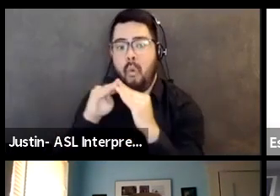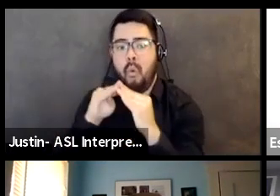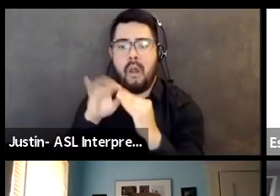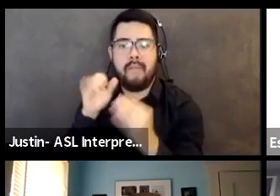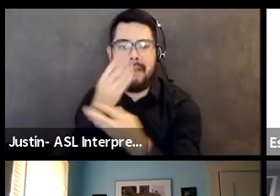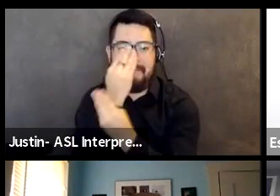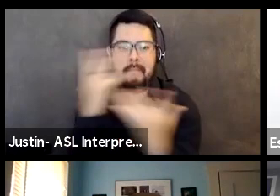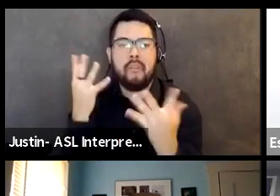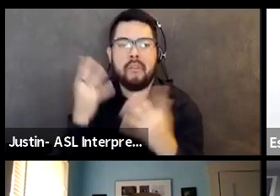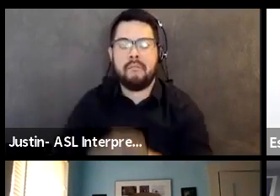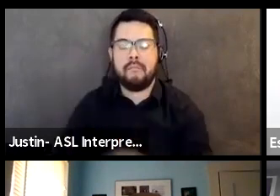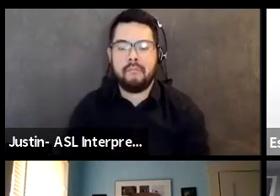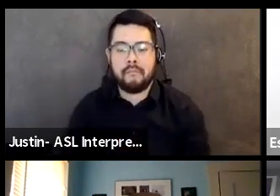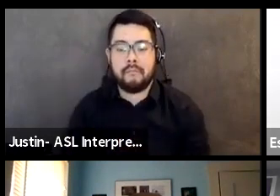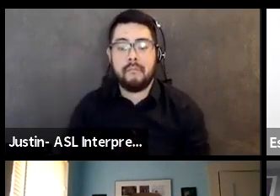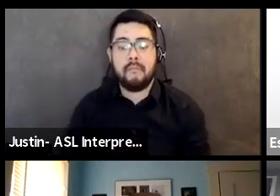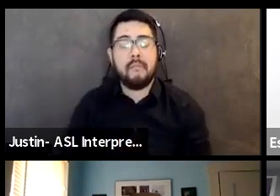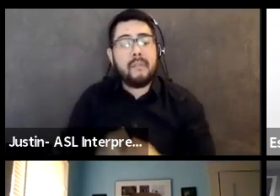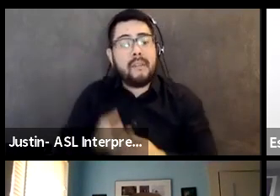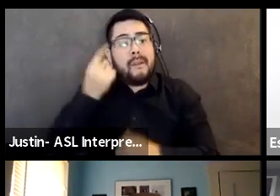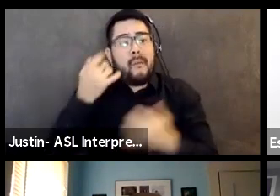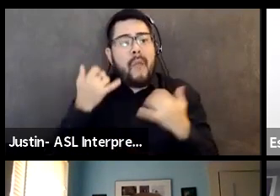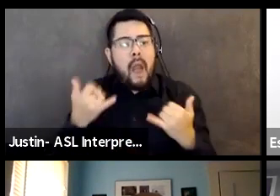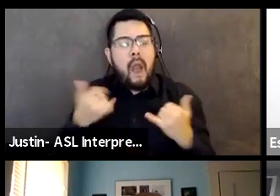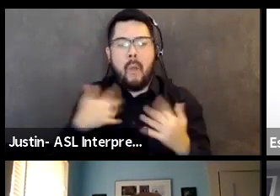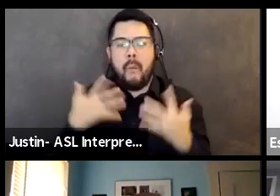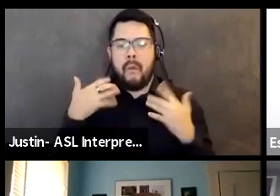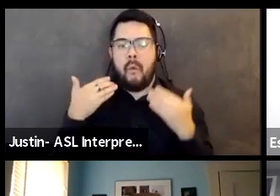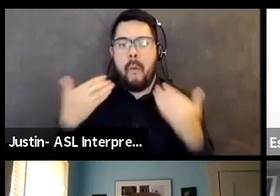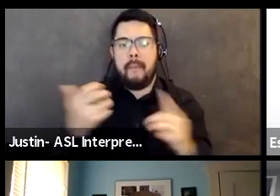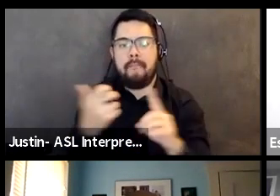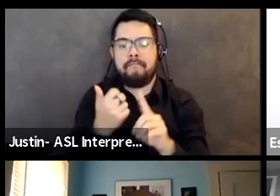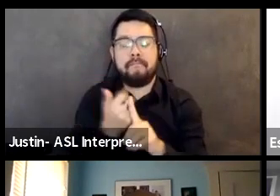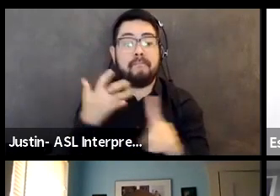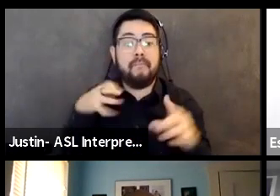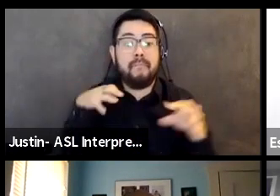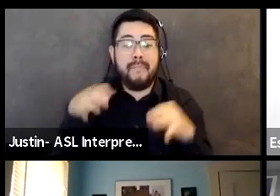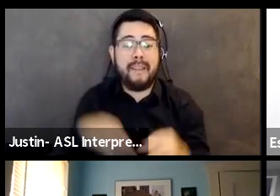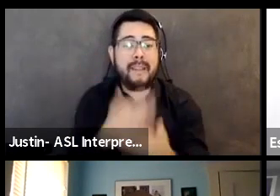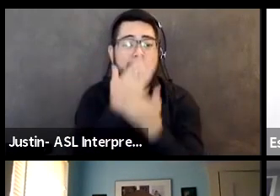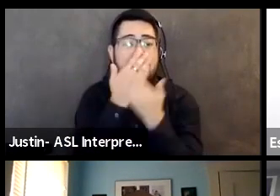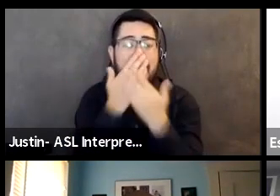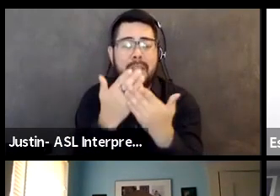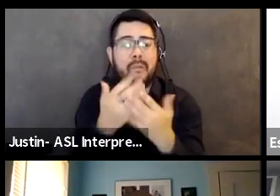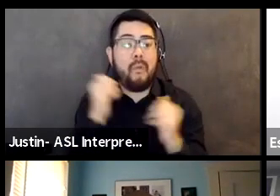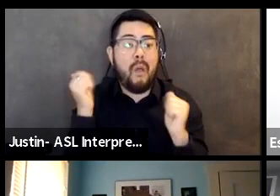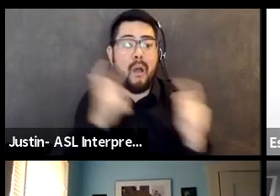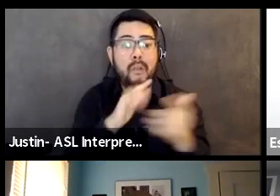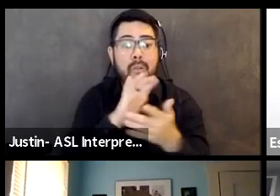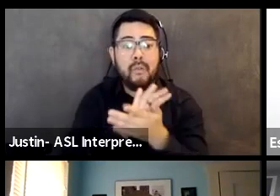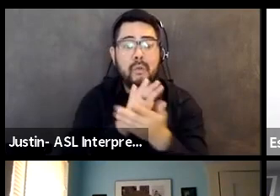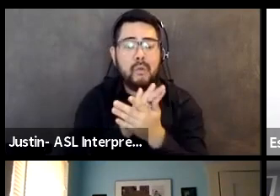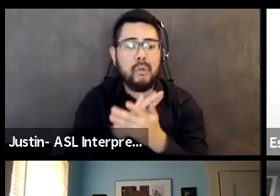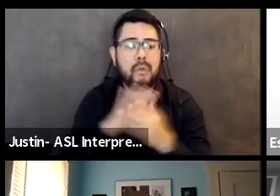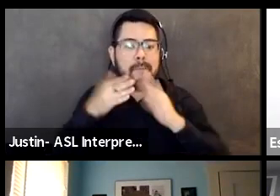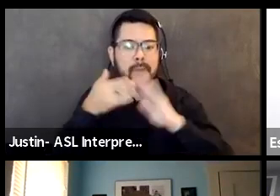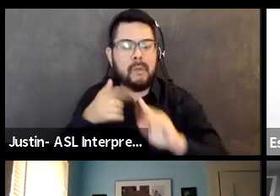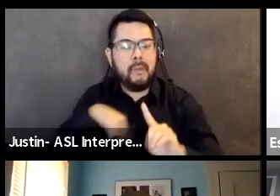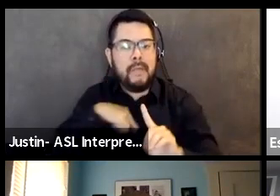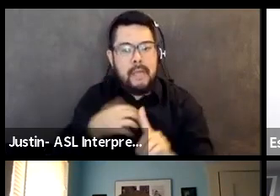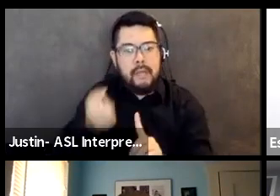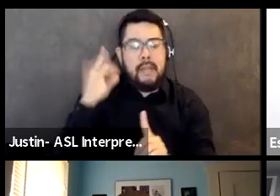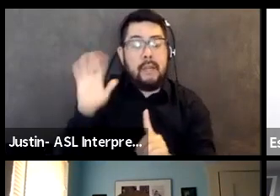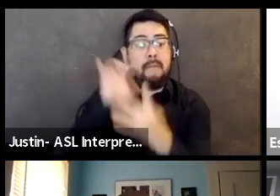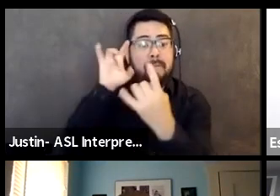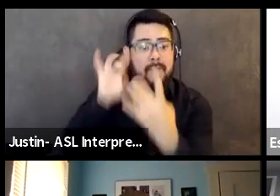reforms but for now i want to take this opportunity to say to all of our school communities that your voices have been heard it's